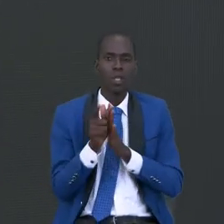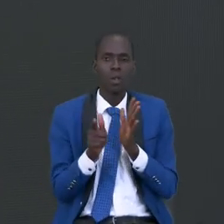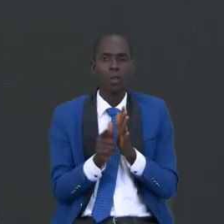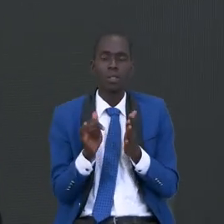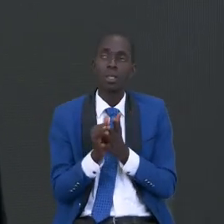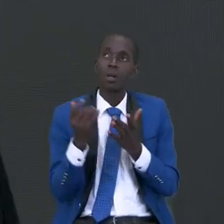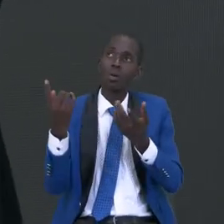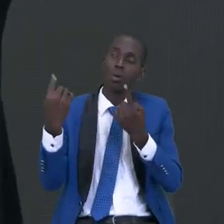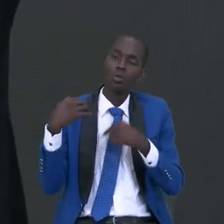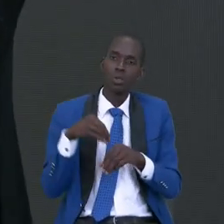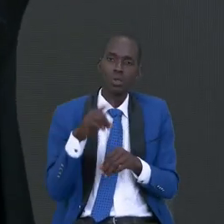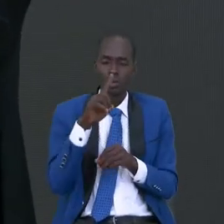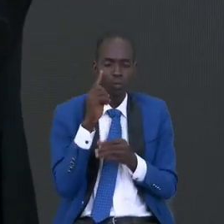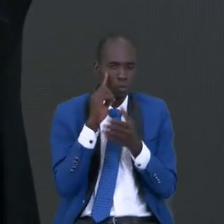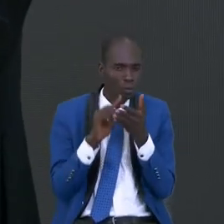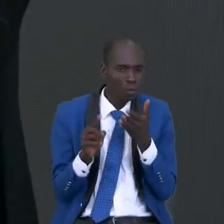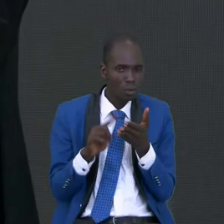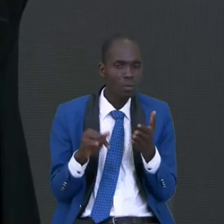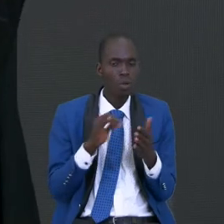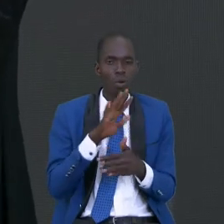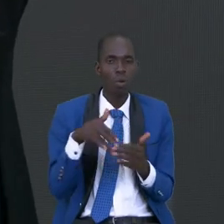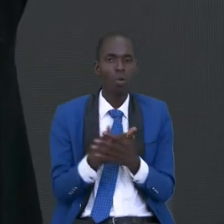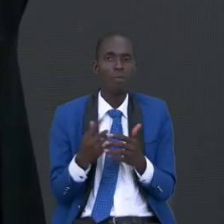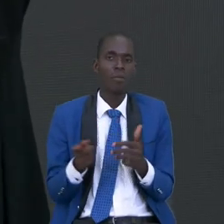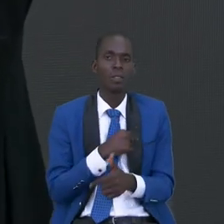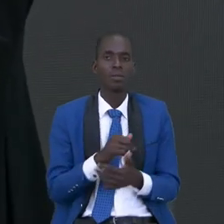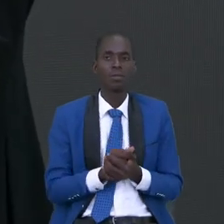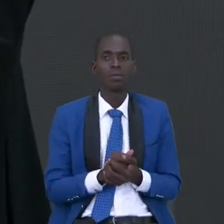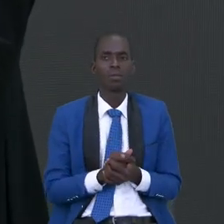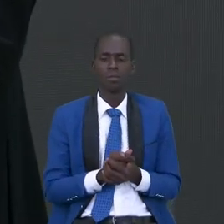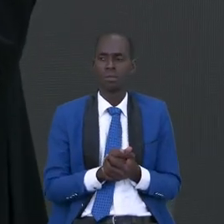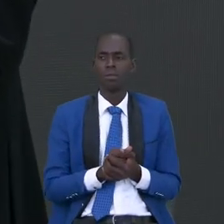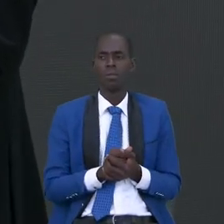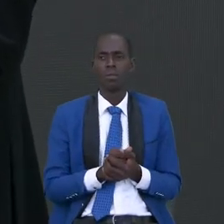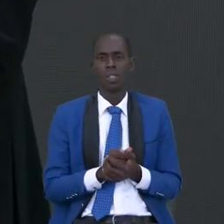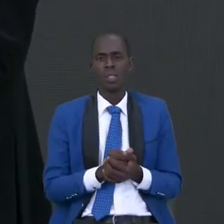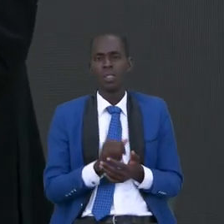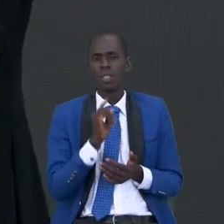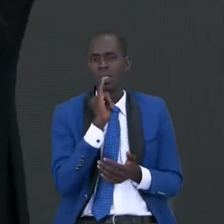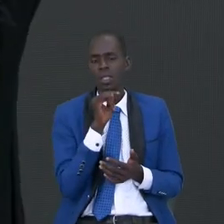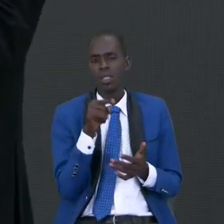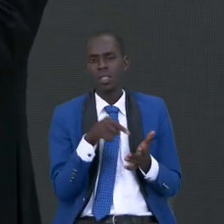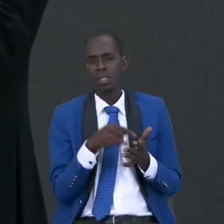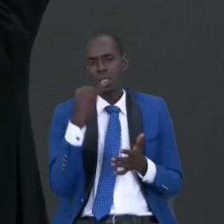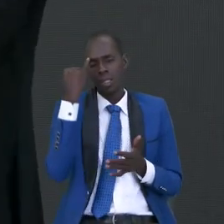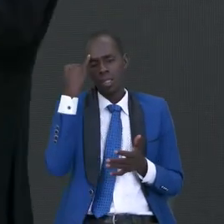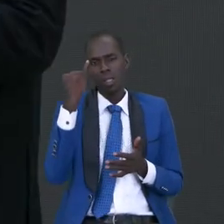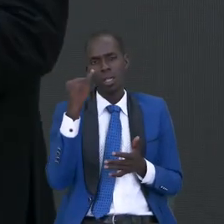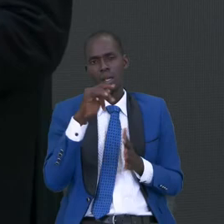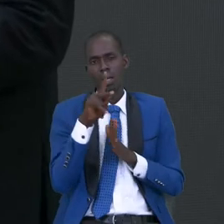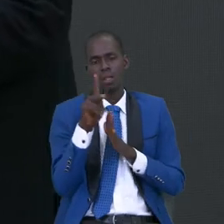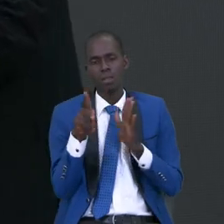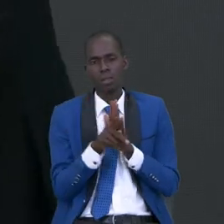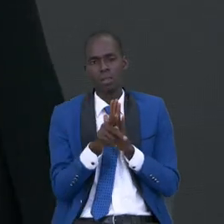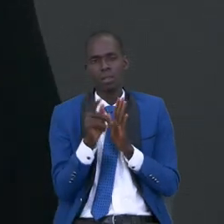heart, you examine first. Is it a thought, an idea, a policy, a statement of faith?